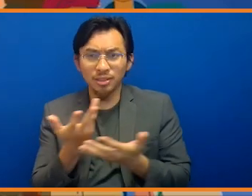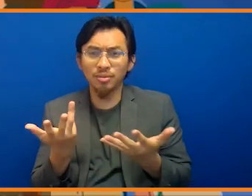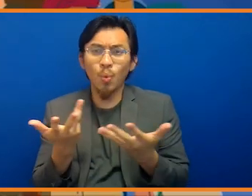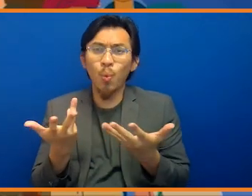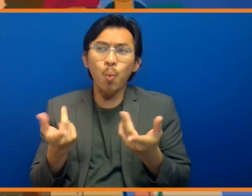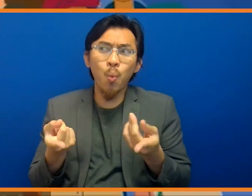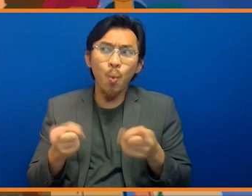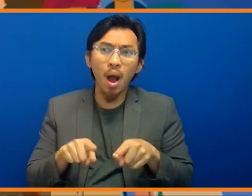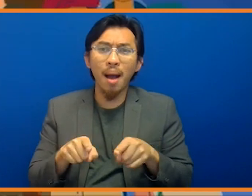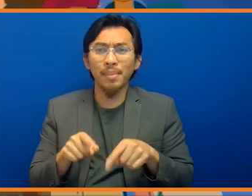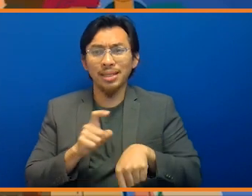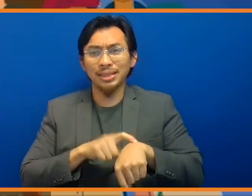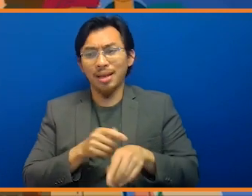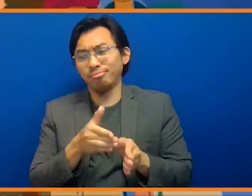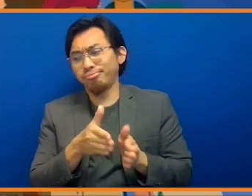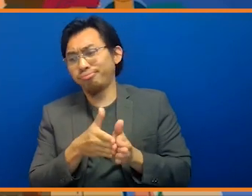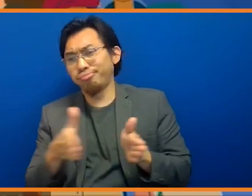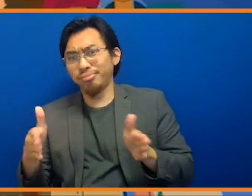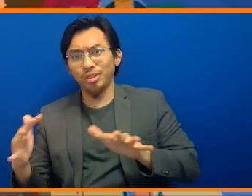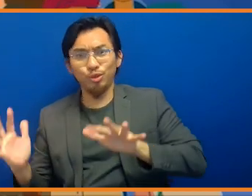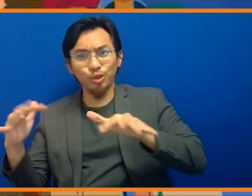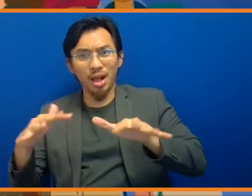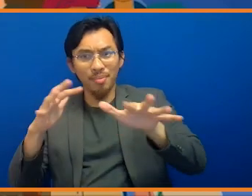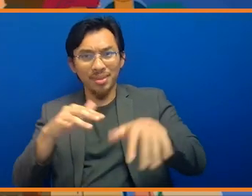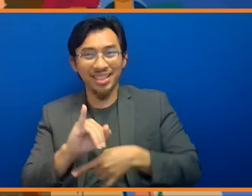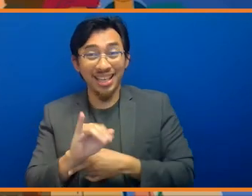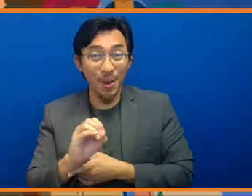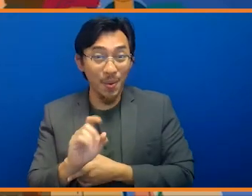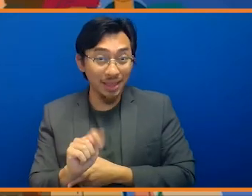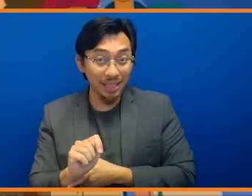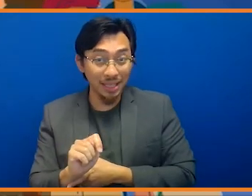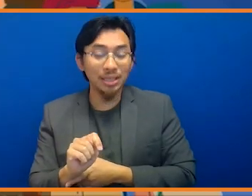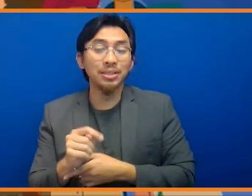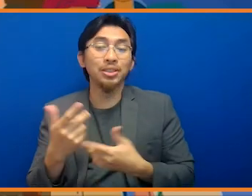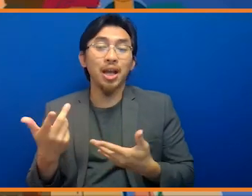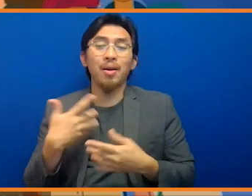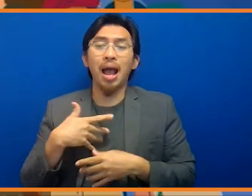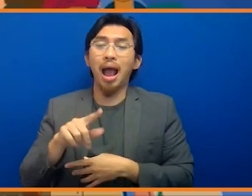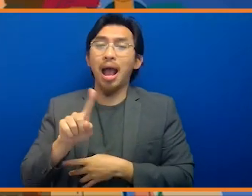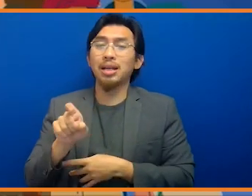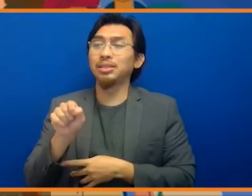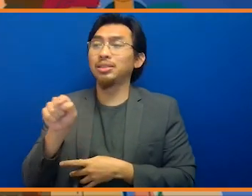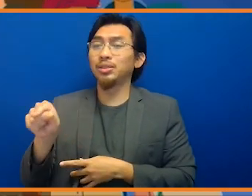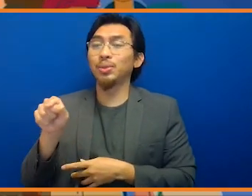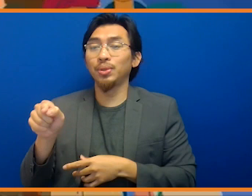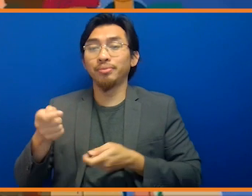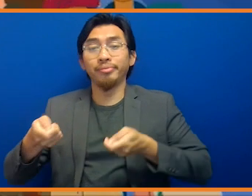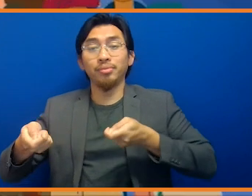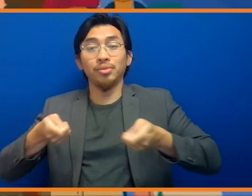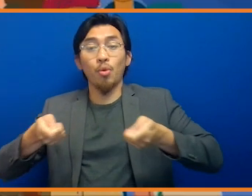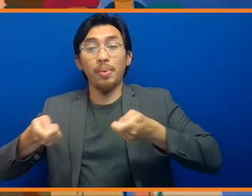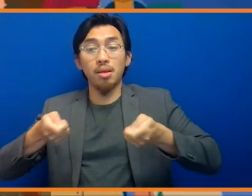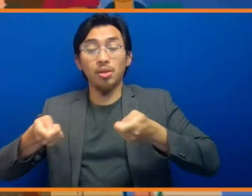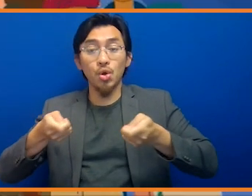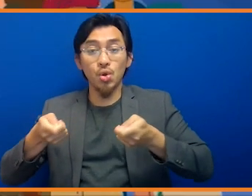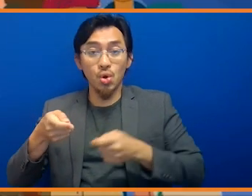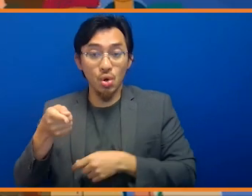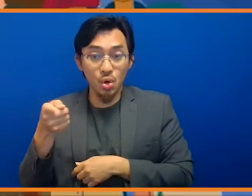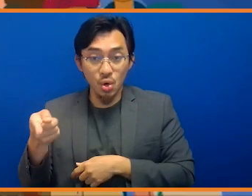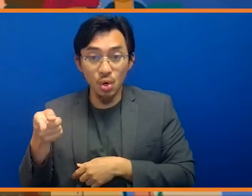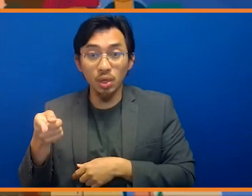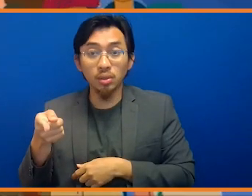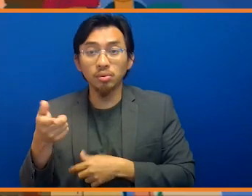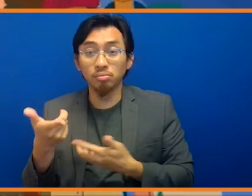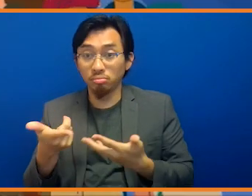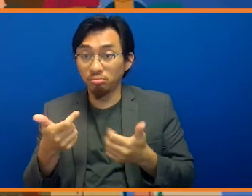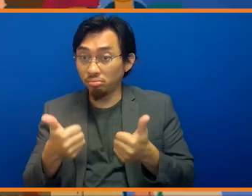on during the tsunami, during the IoT. So I would like to ask the operator, is everything